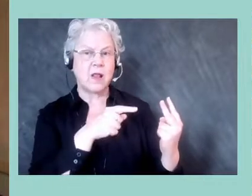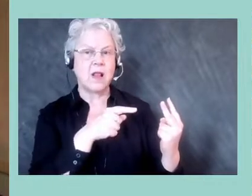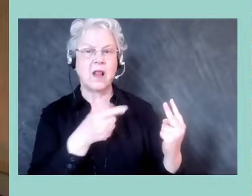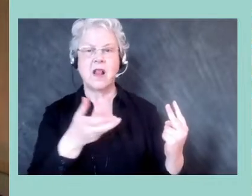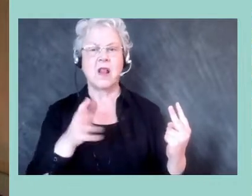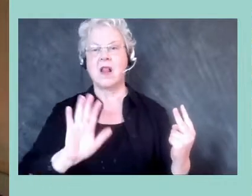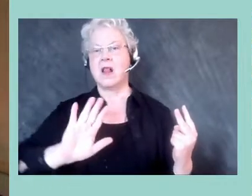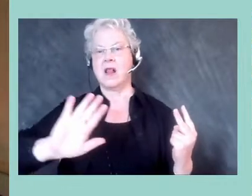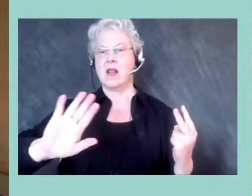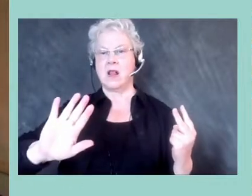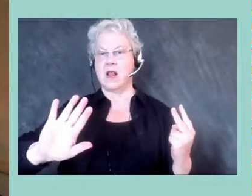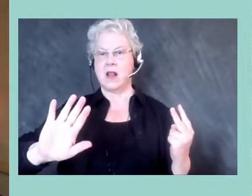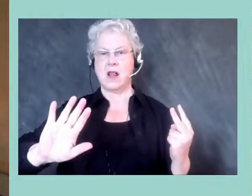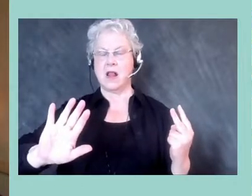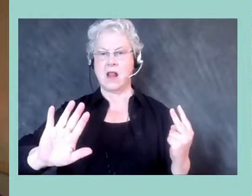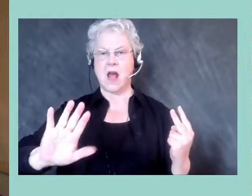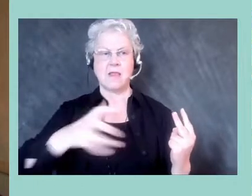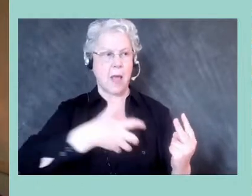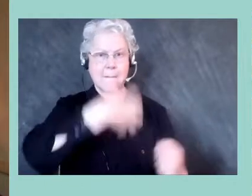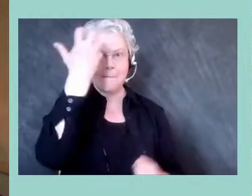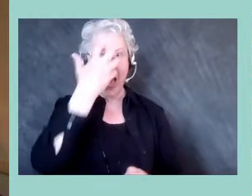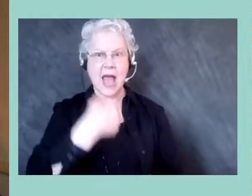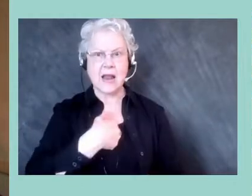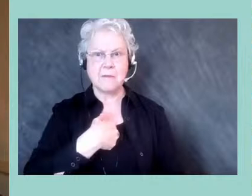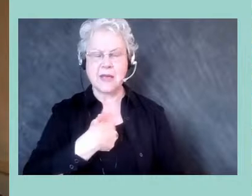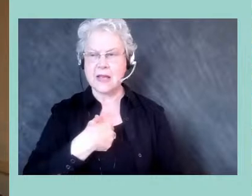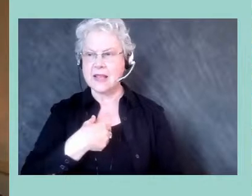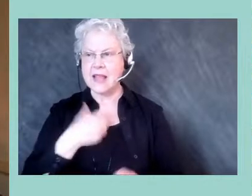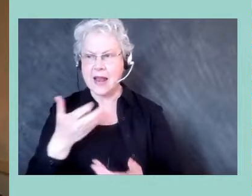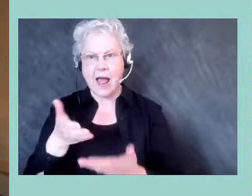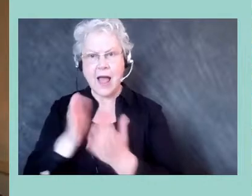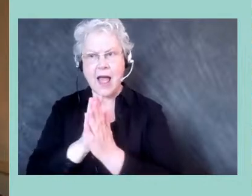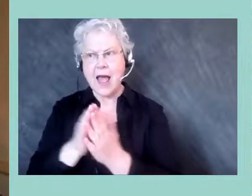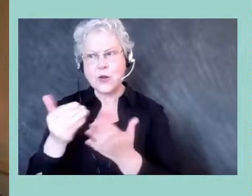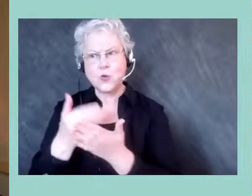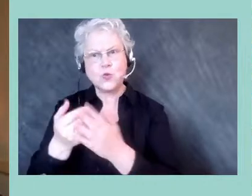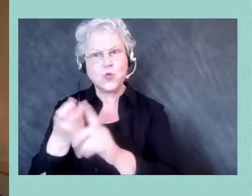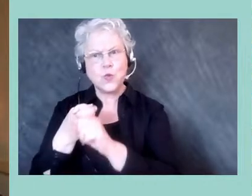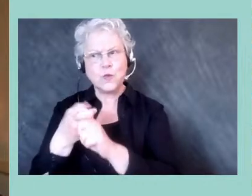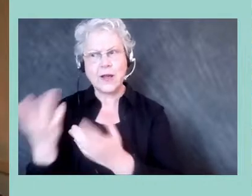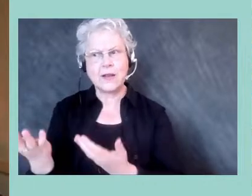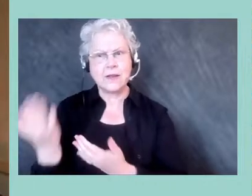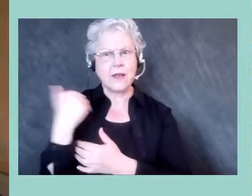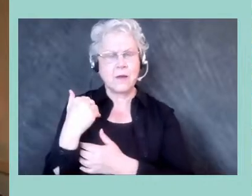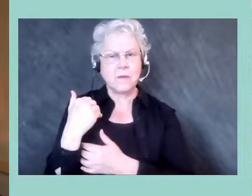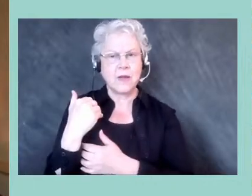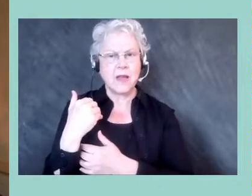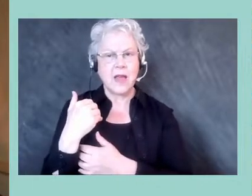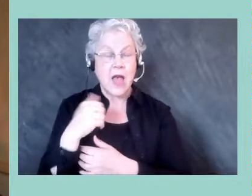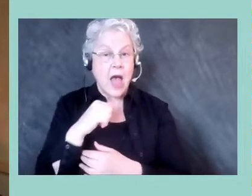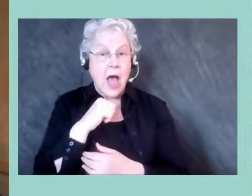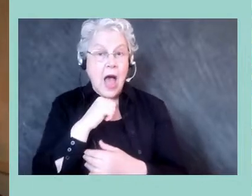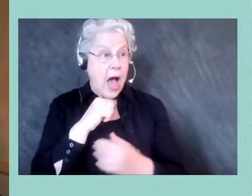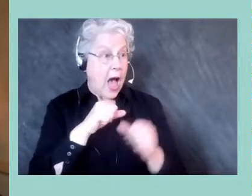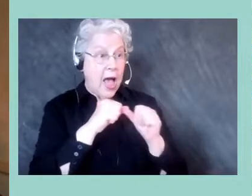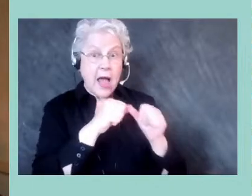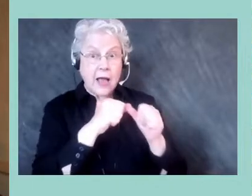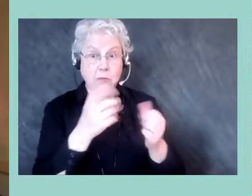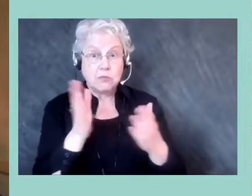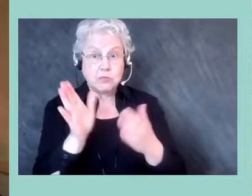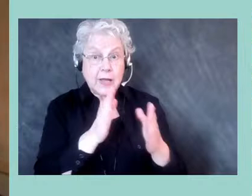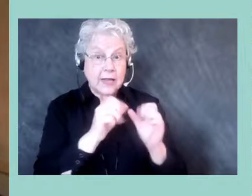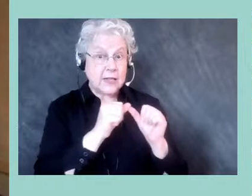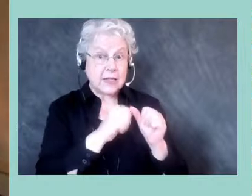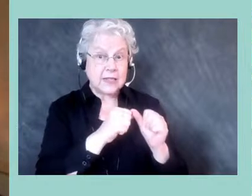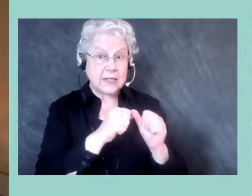were not excited. They were actually really mad that I had made a new friend, even though I hadn't